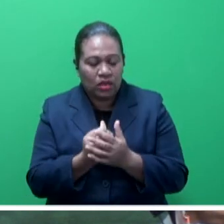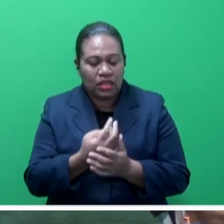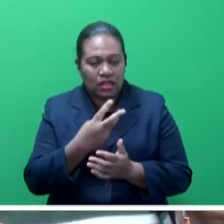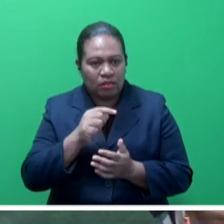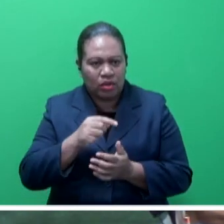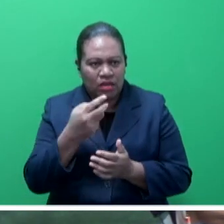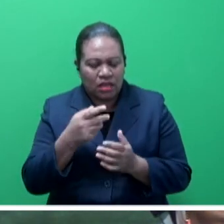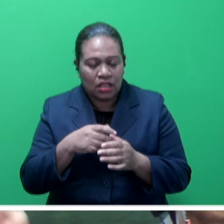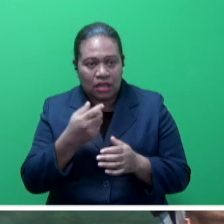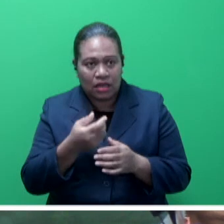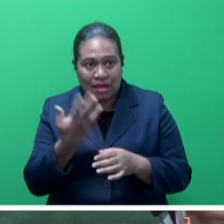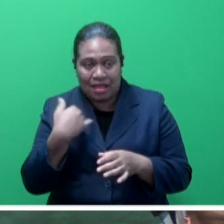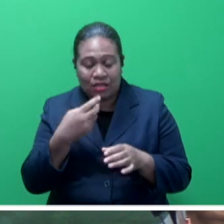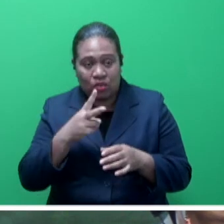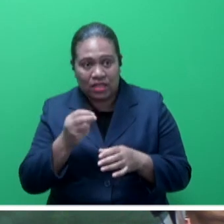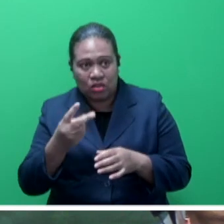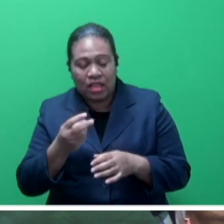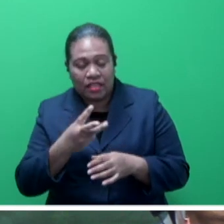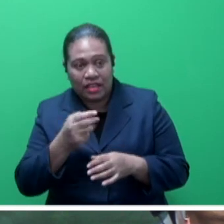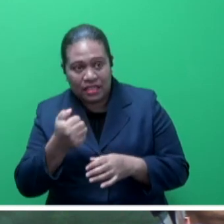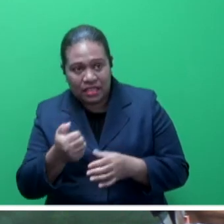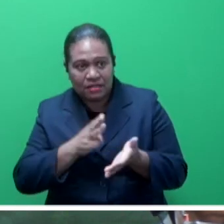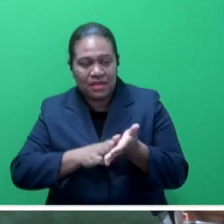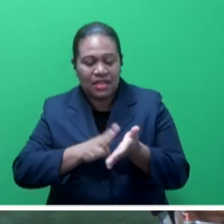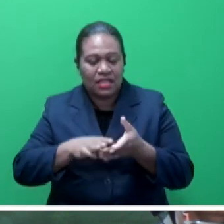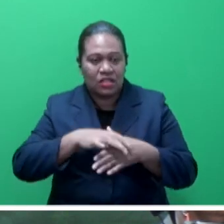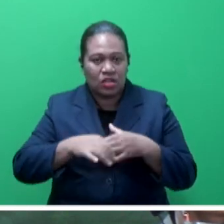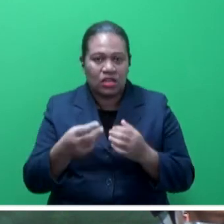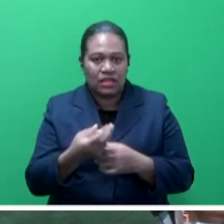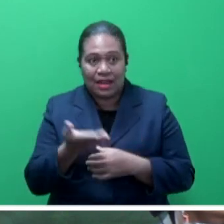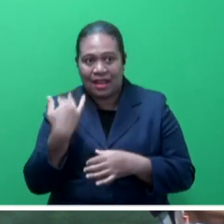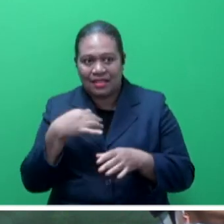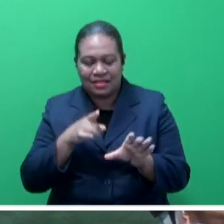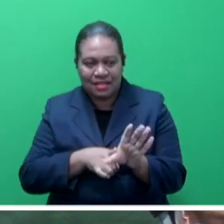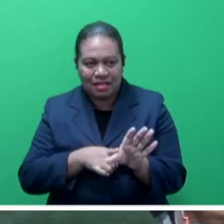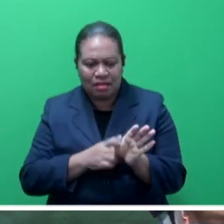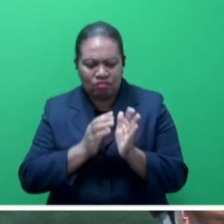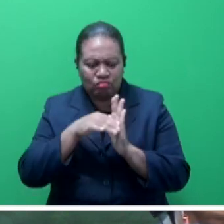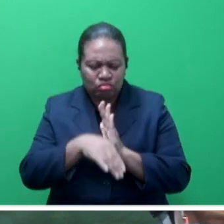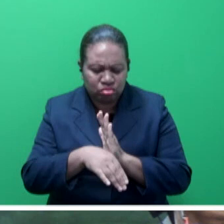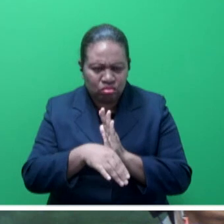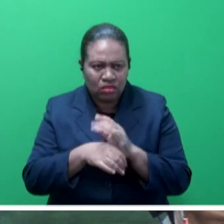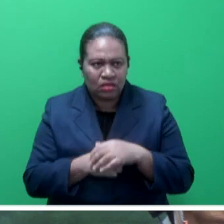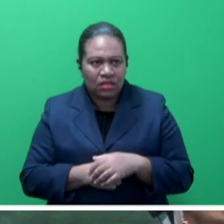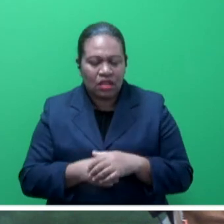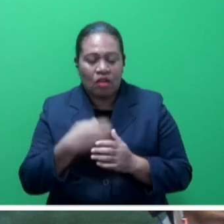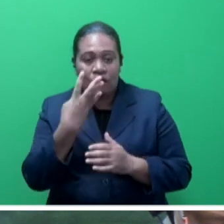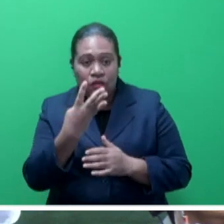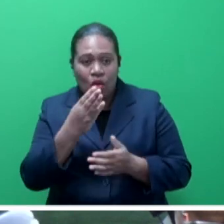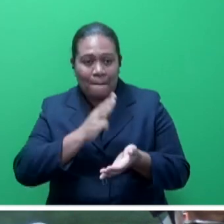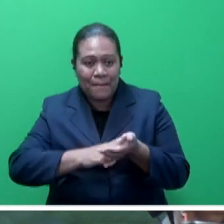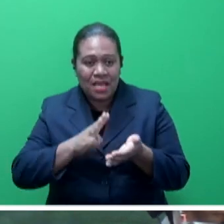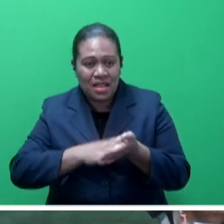in 2020 and $36.5 million in 2021. We lost overall, Mr. Speaker, sir, about $4 billion in